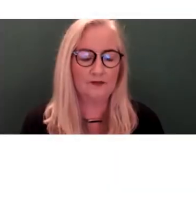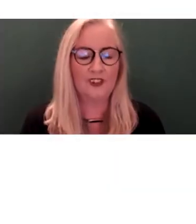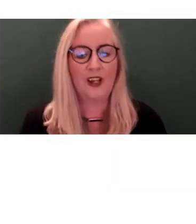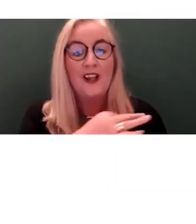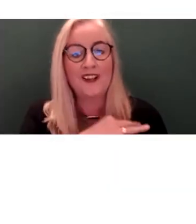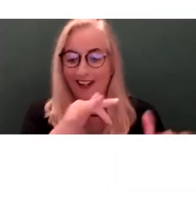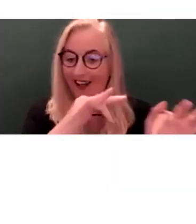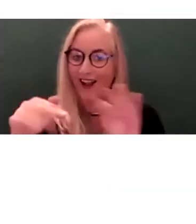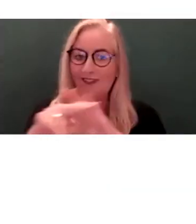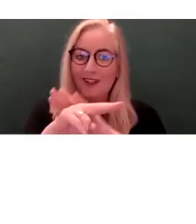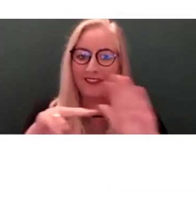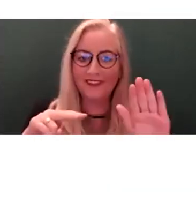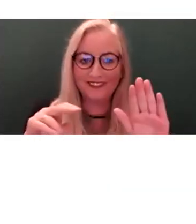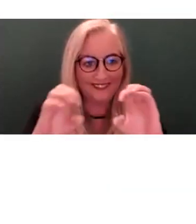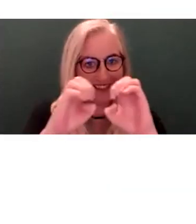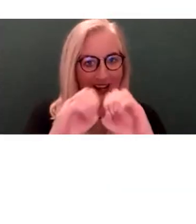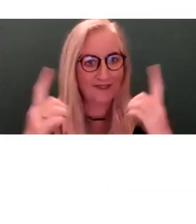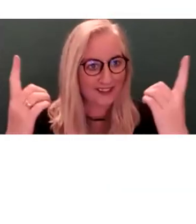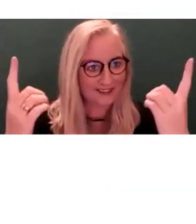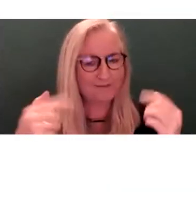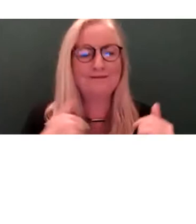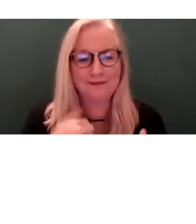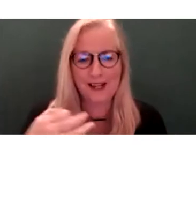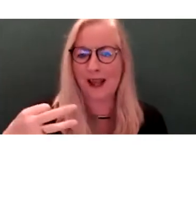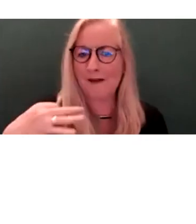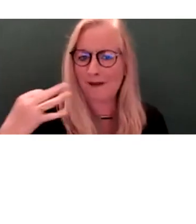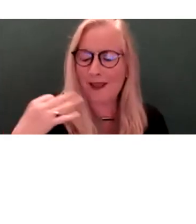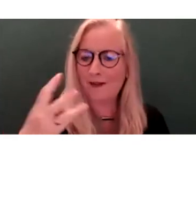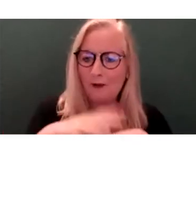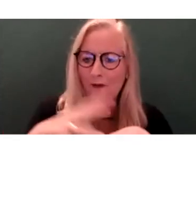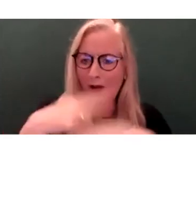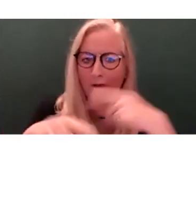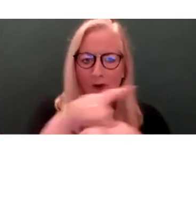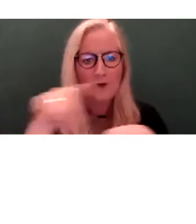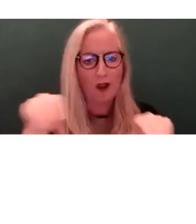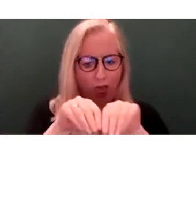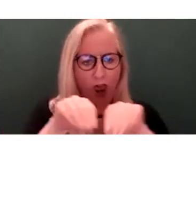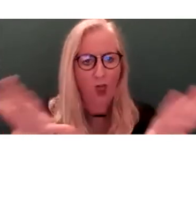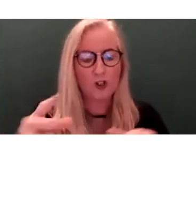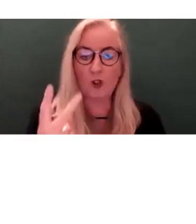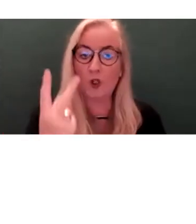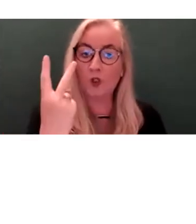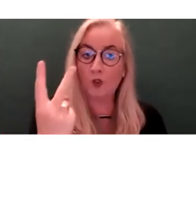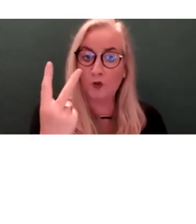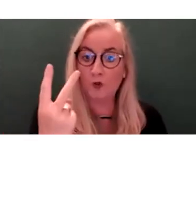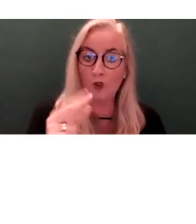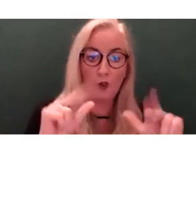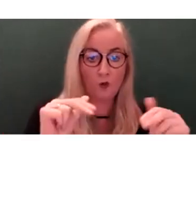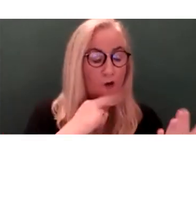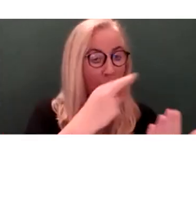Good afternoon, everyone. I'm delighted to welcome you all to the launch of two new research